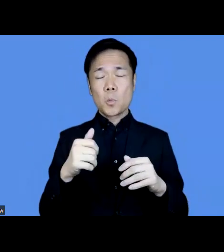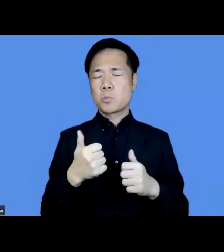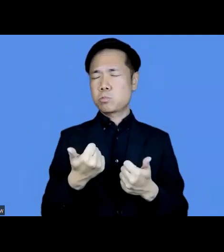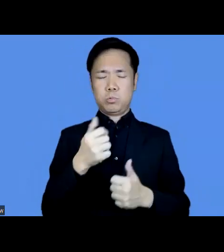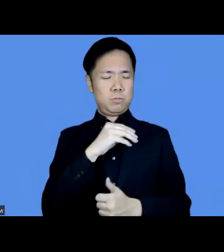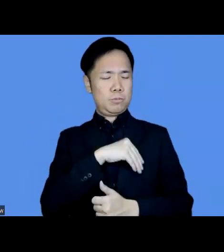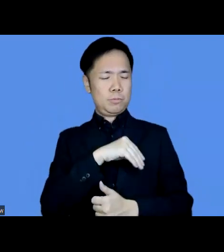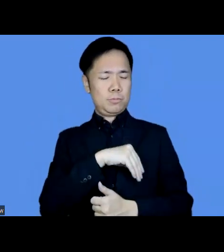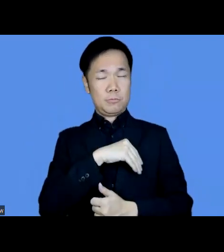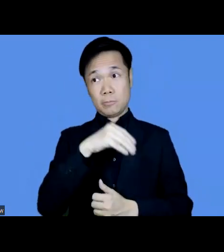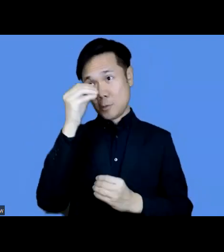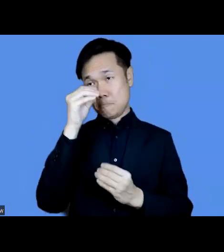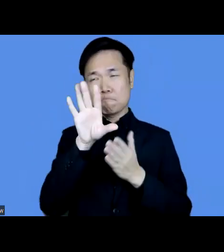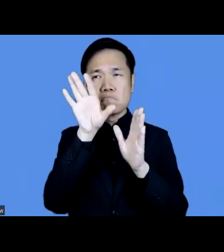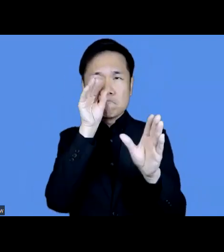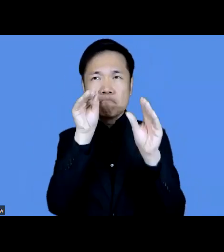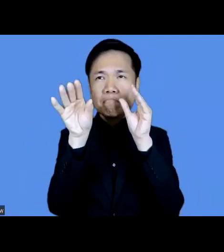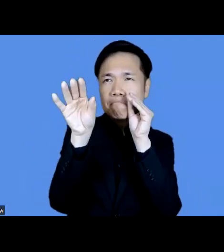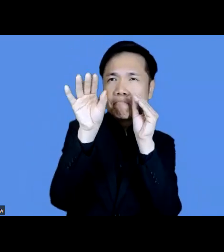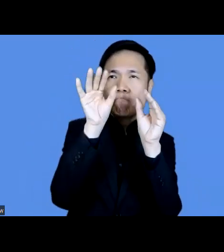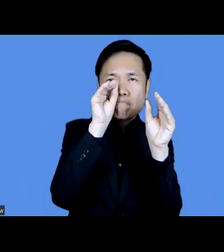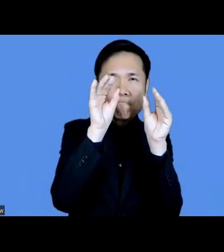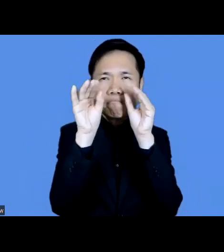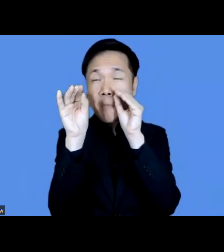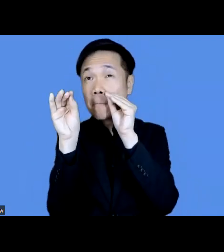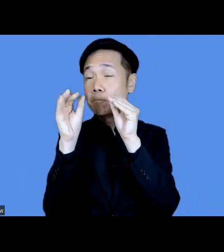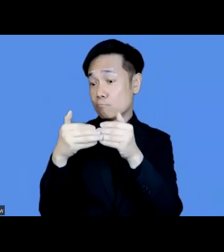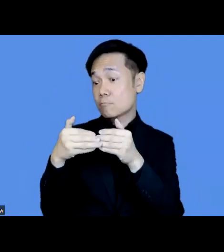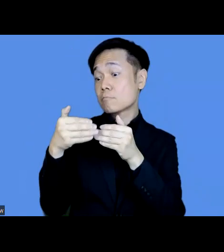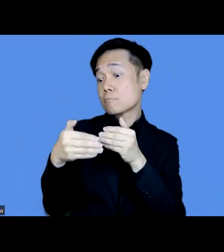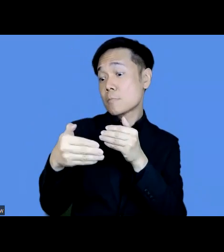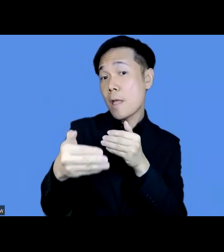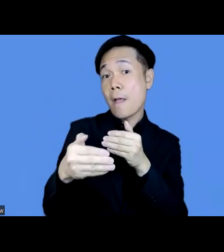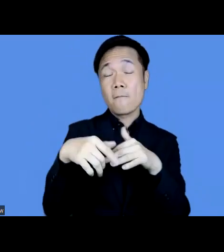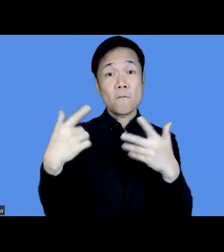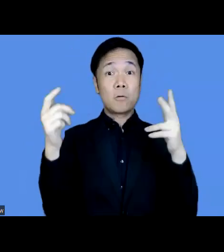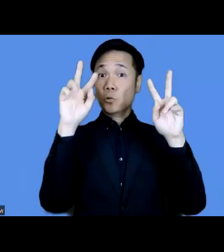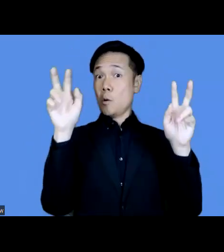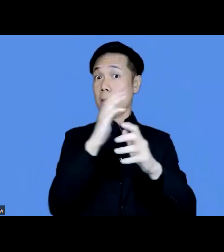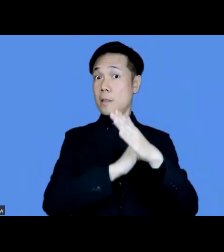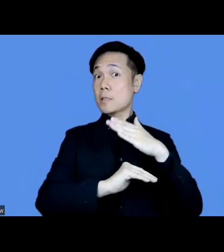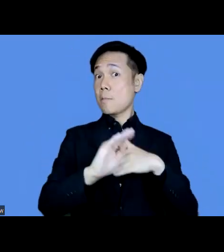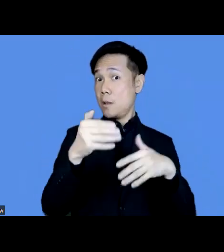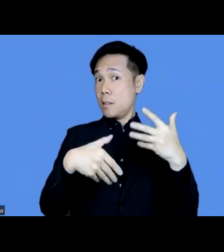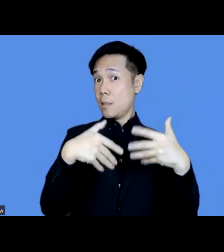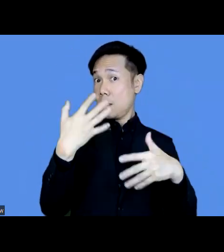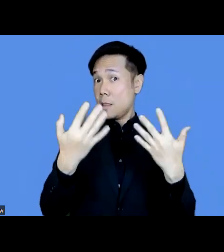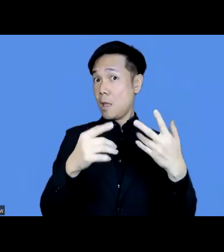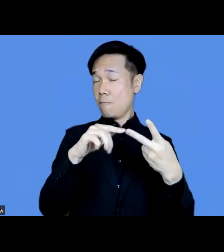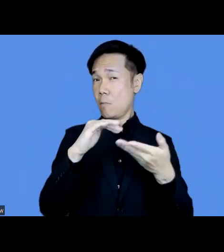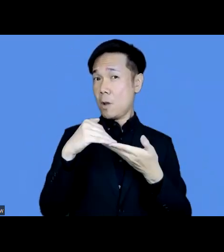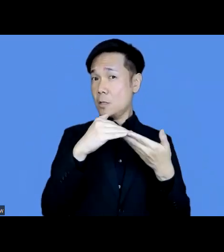I think, all learned that in order to advance the agenda around disability data, partnerships are